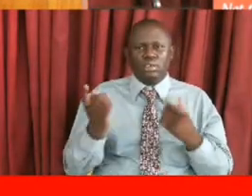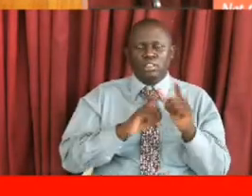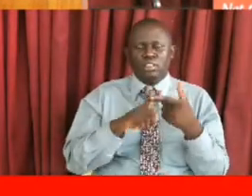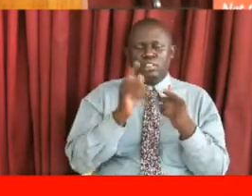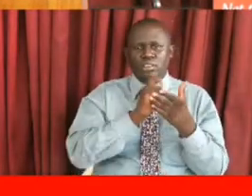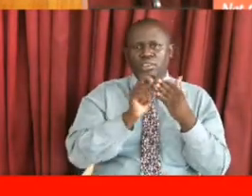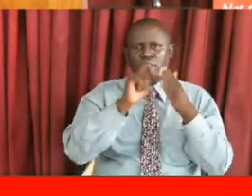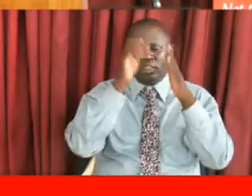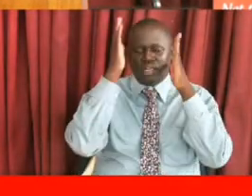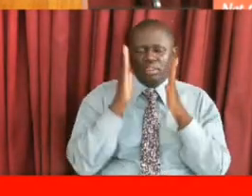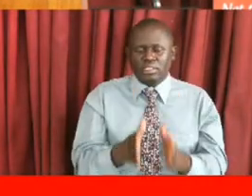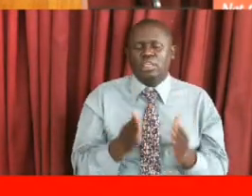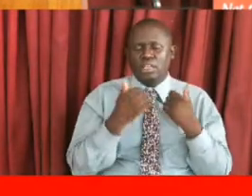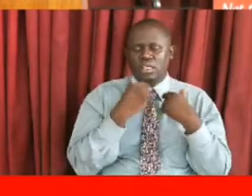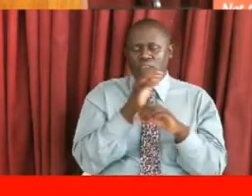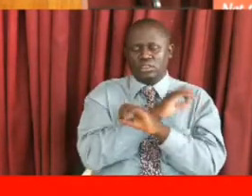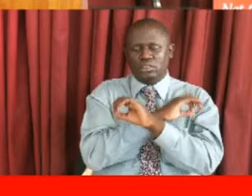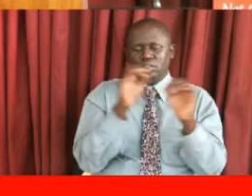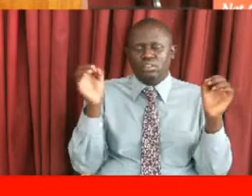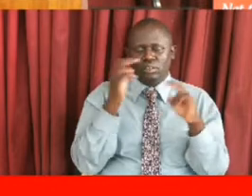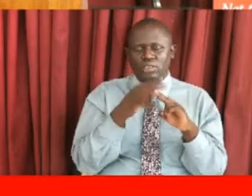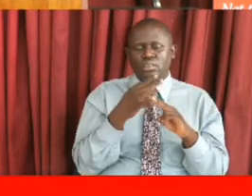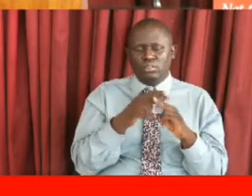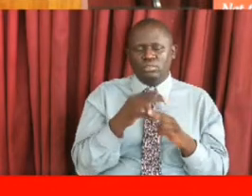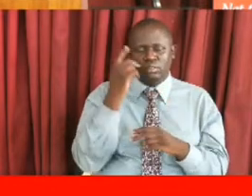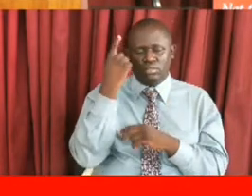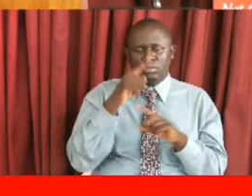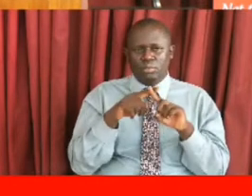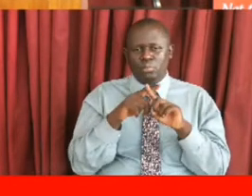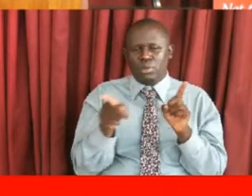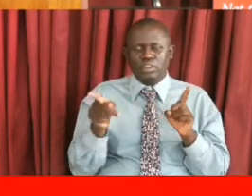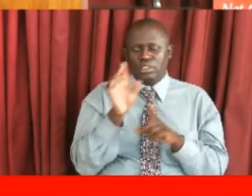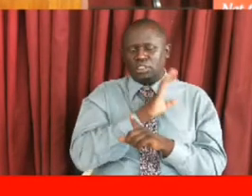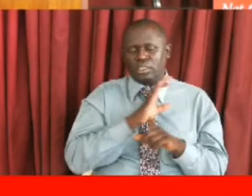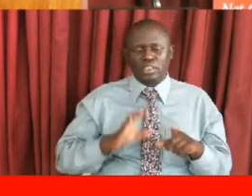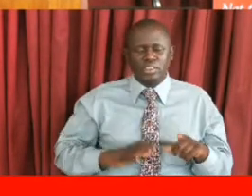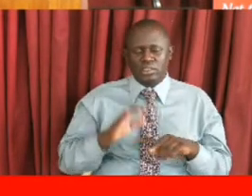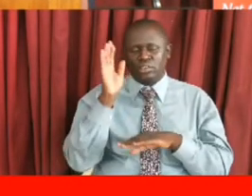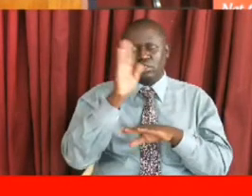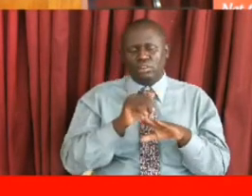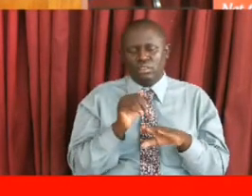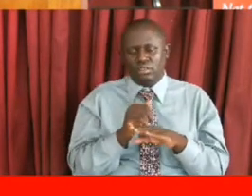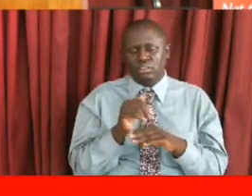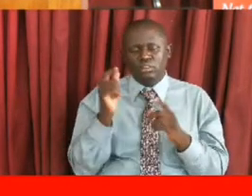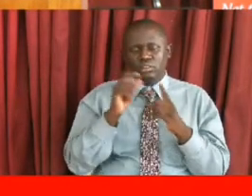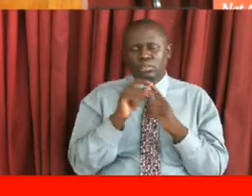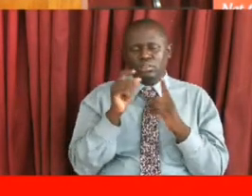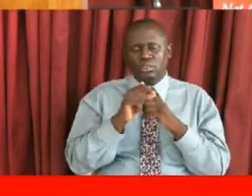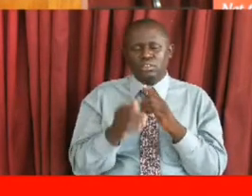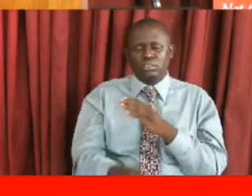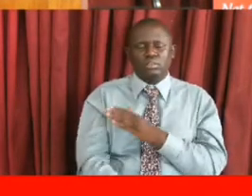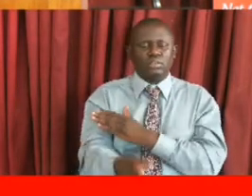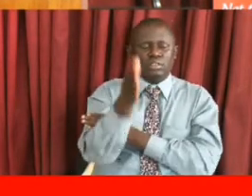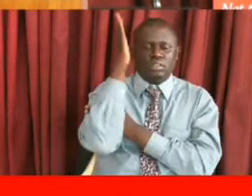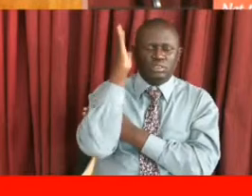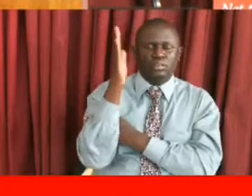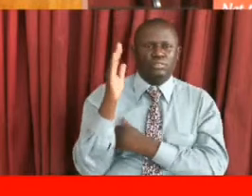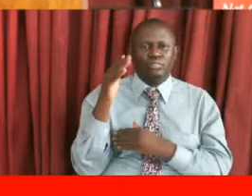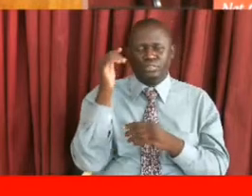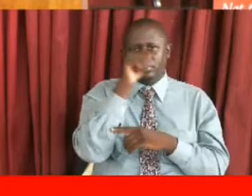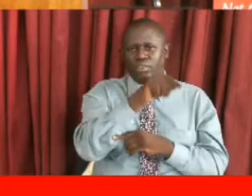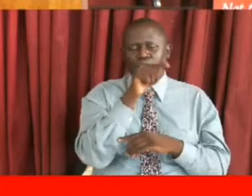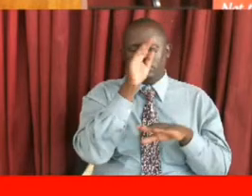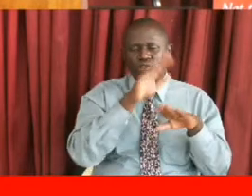no name but Christ is called the word of God that is what he is he